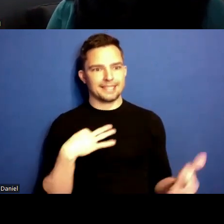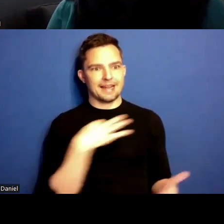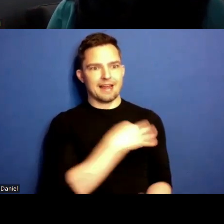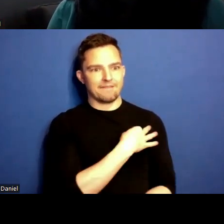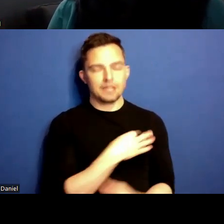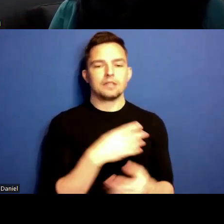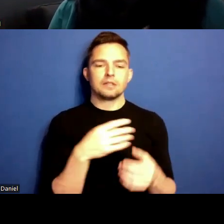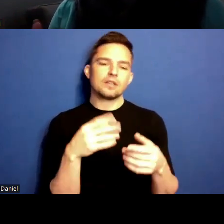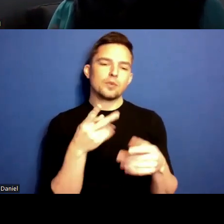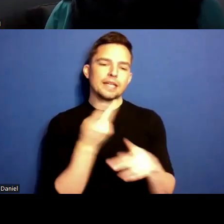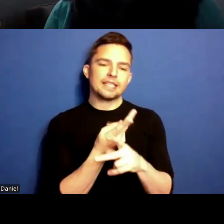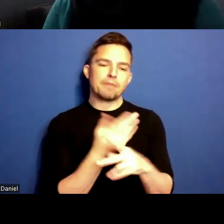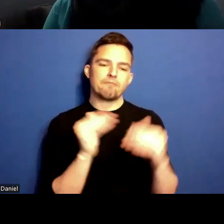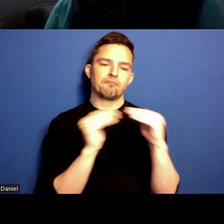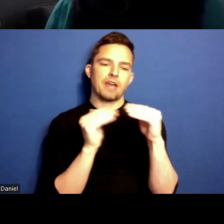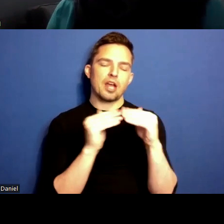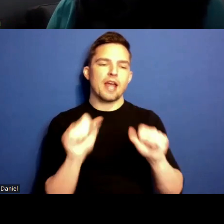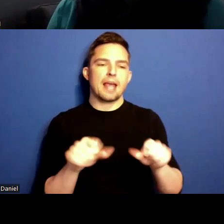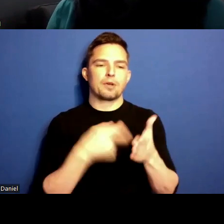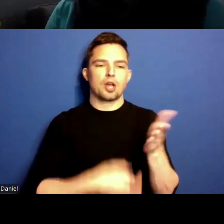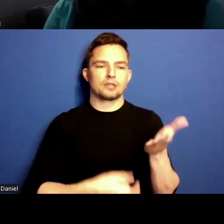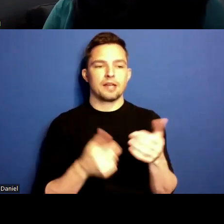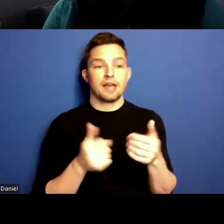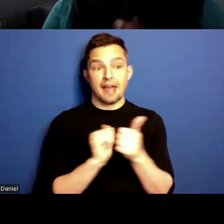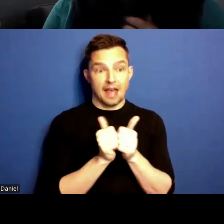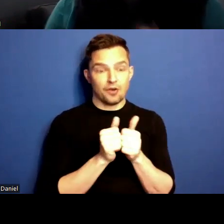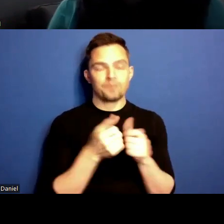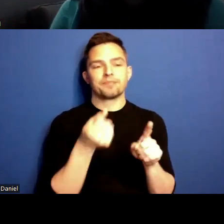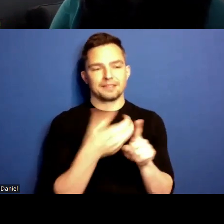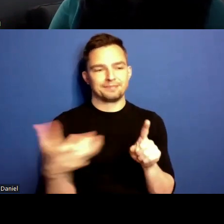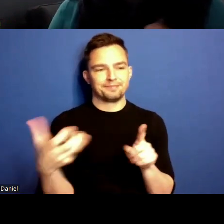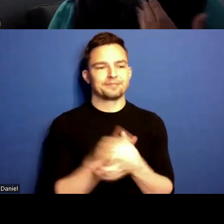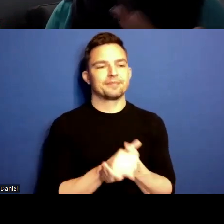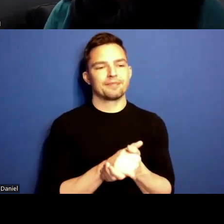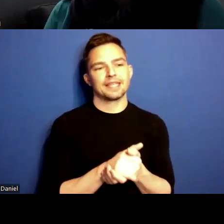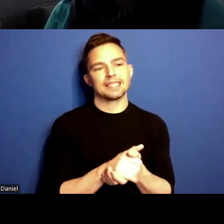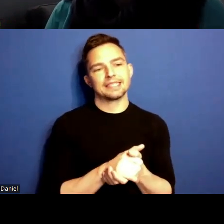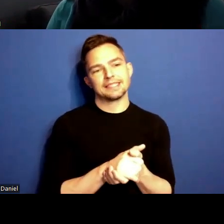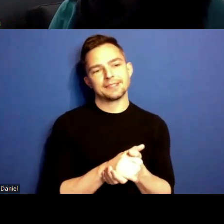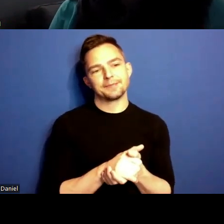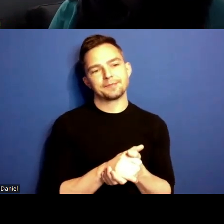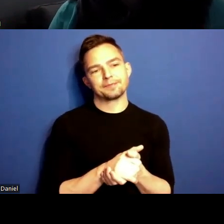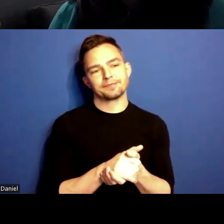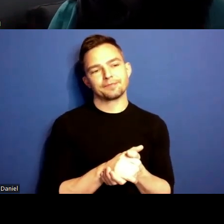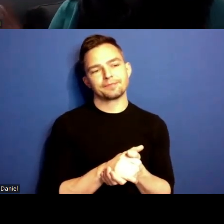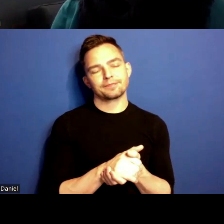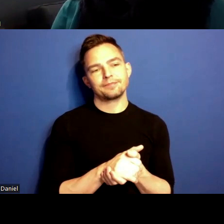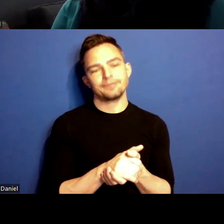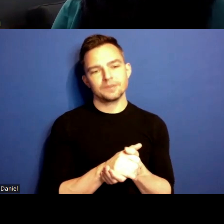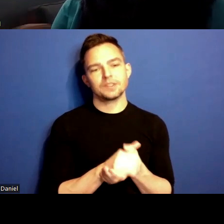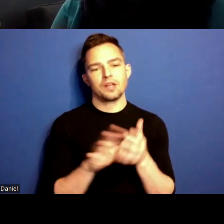it fairly low cost. And I'll share a little bit more about how we did that moving forward. So the other thing that we